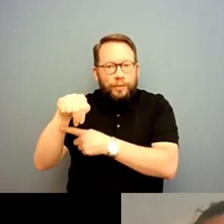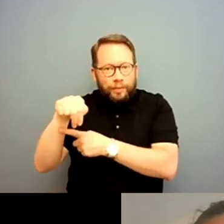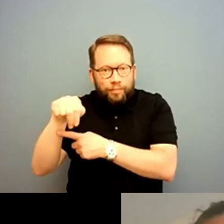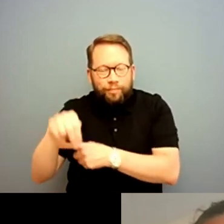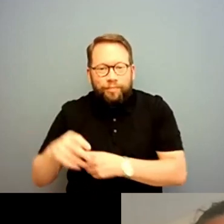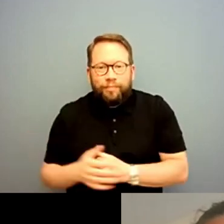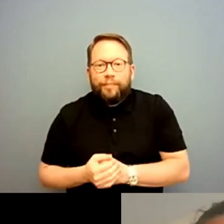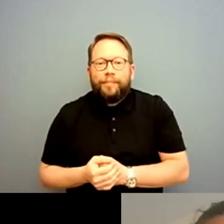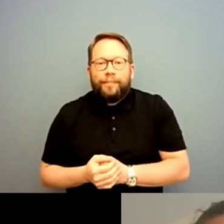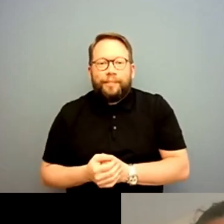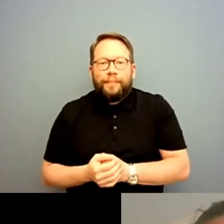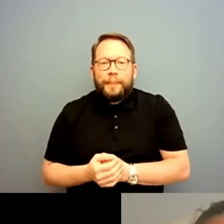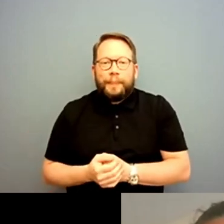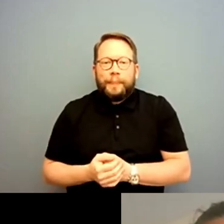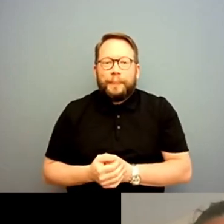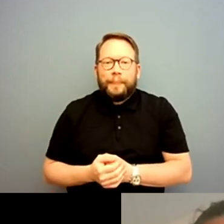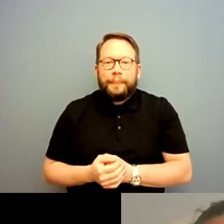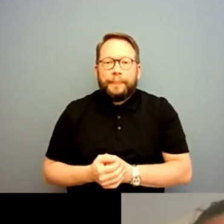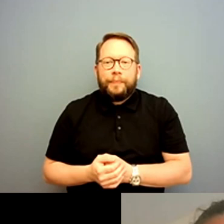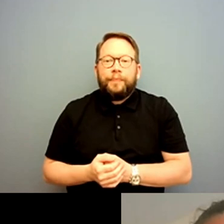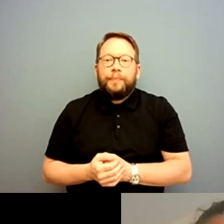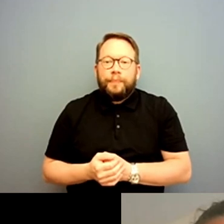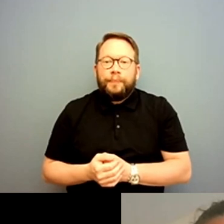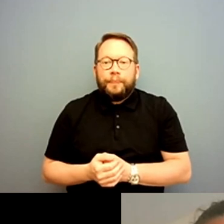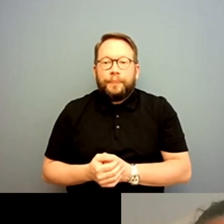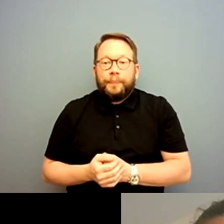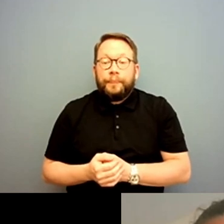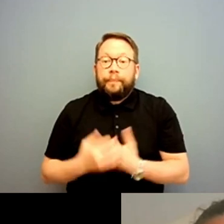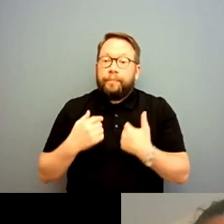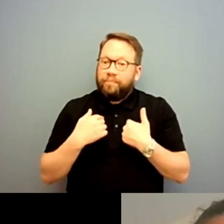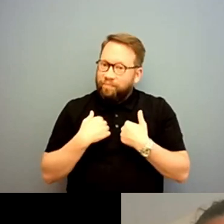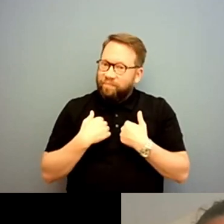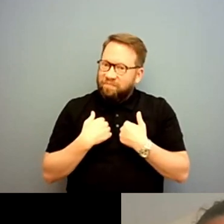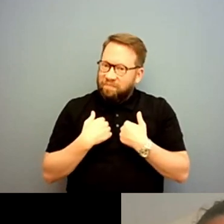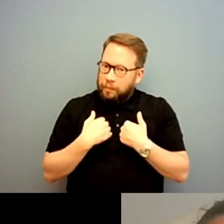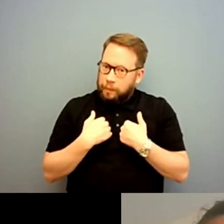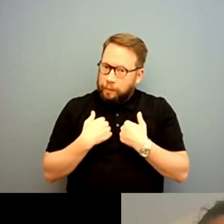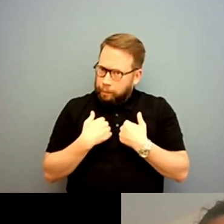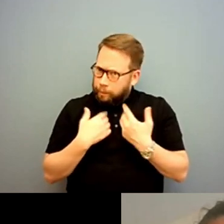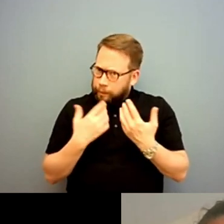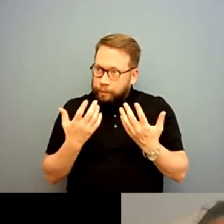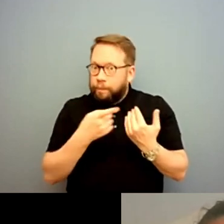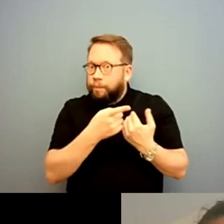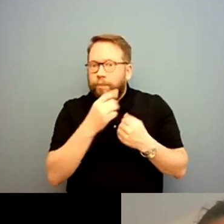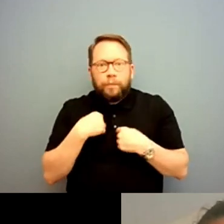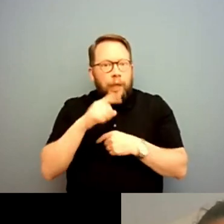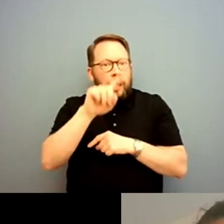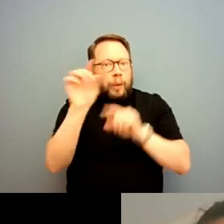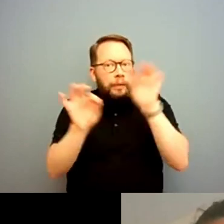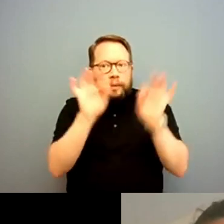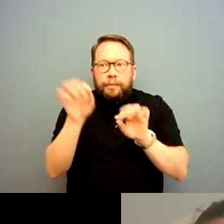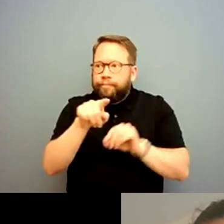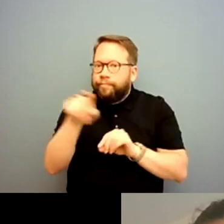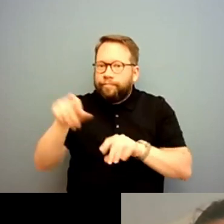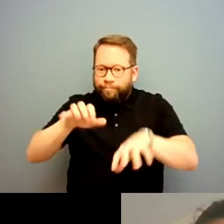us. I have asked the audience to write questions in